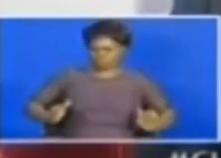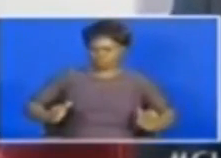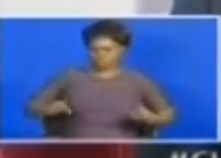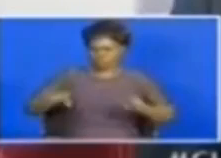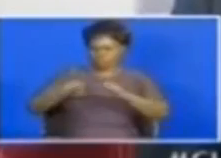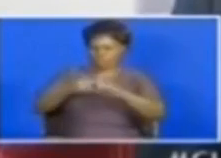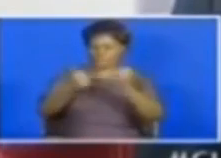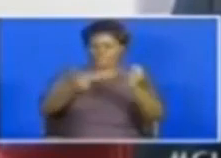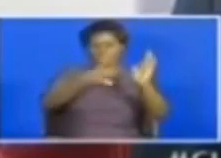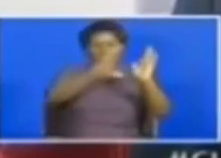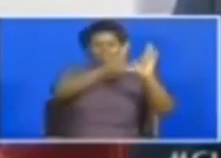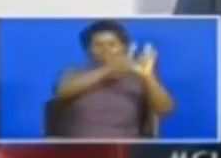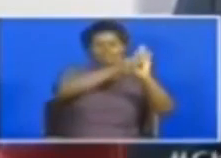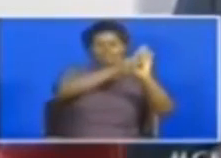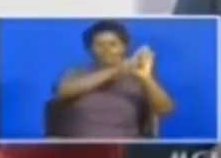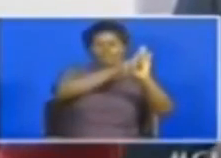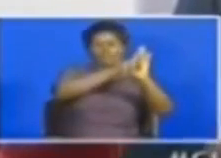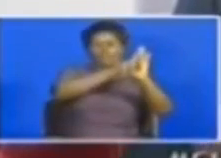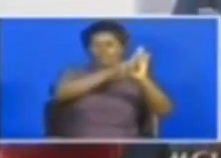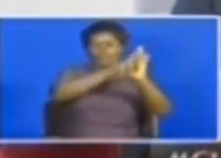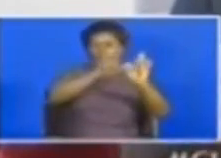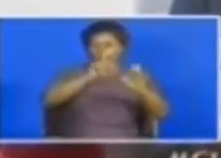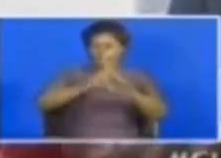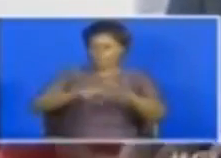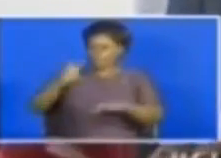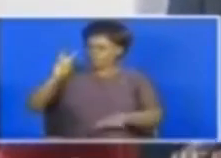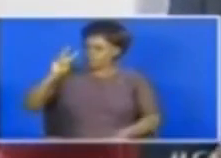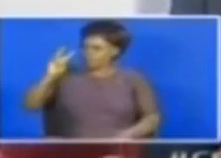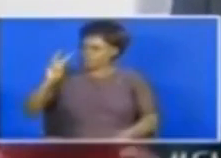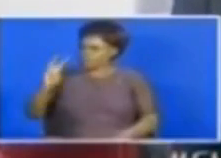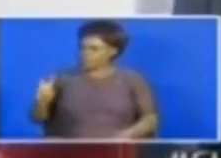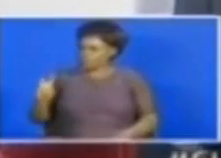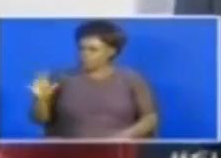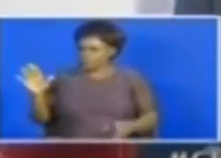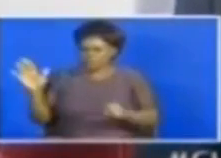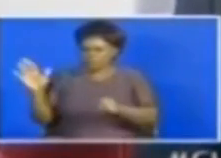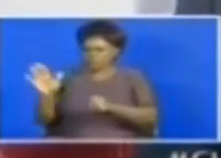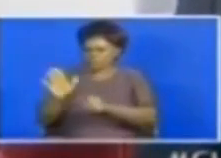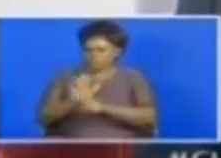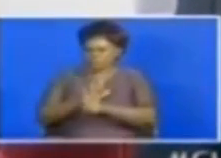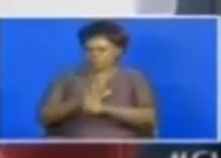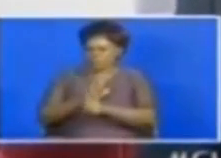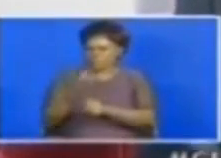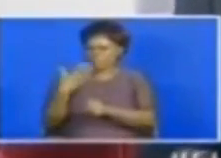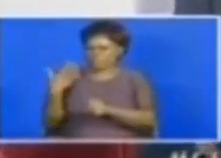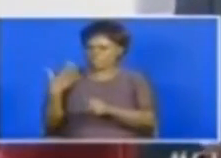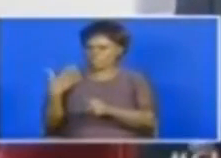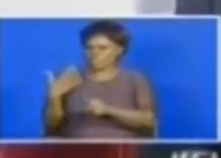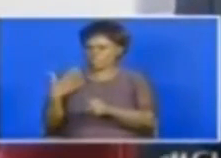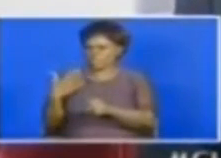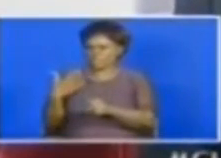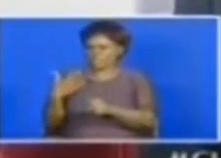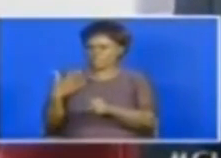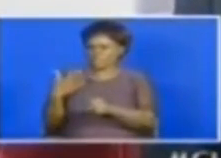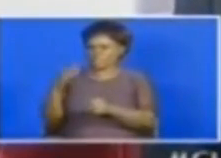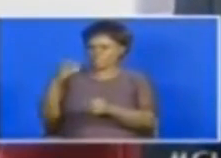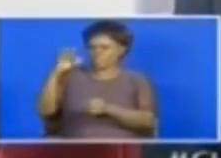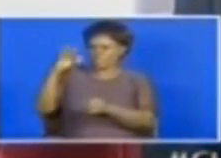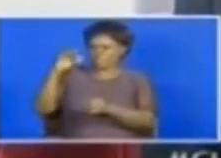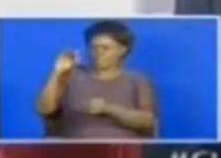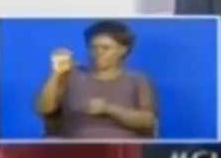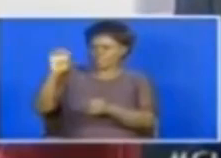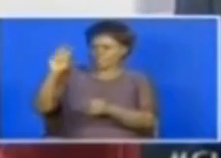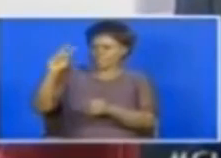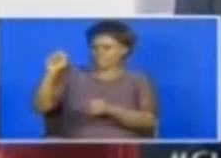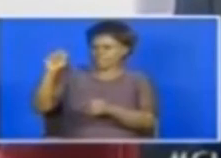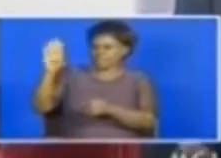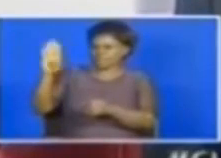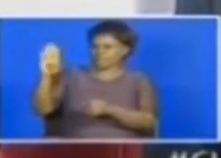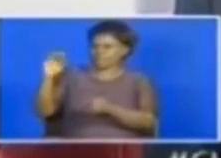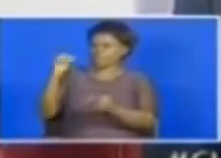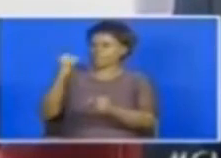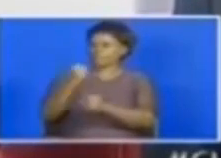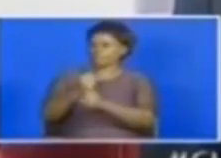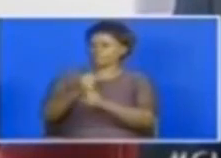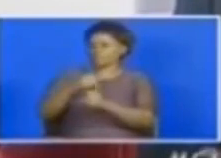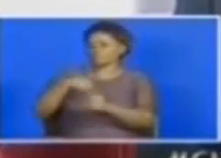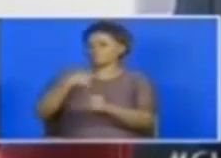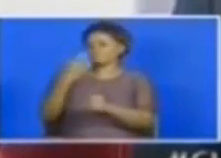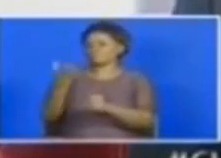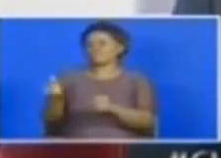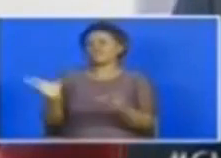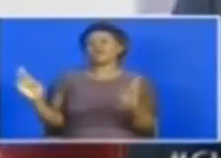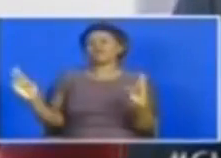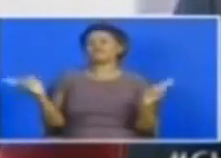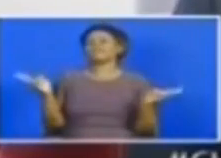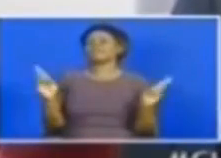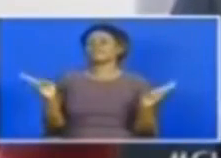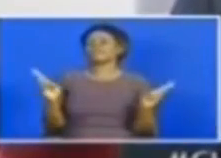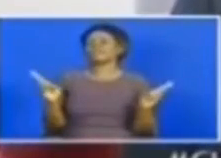violating the law. You know, when you look at the whole spectrum of things that an EMB, an election management body, needs to do, we are there.